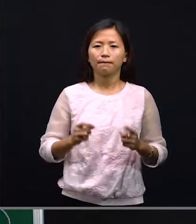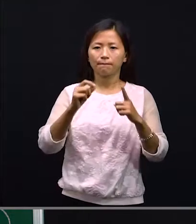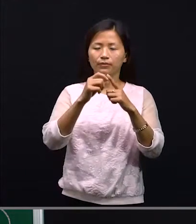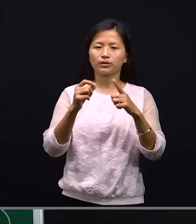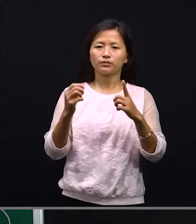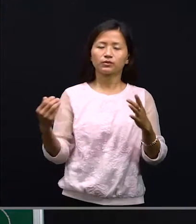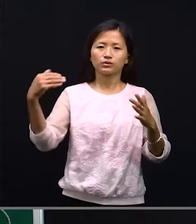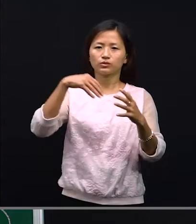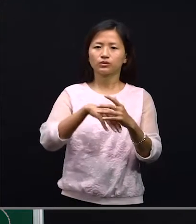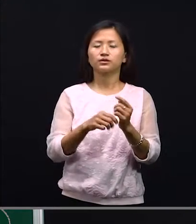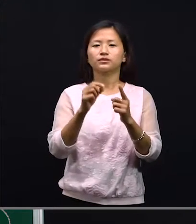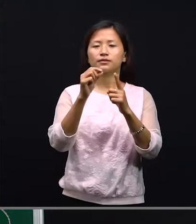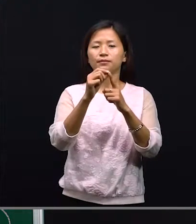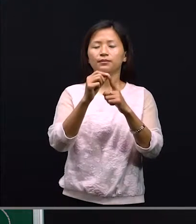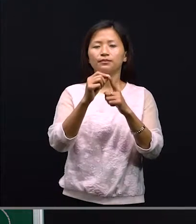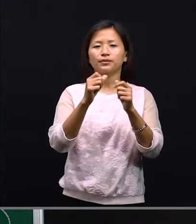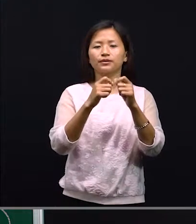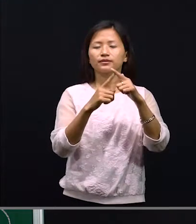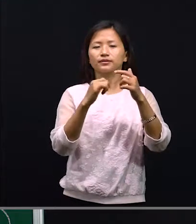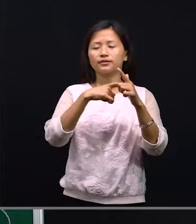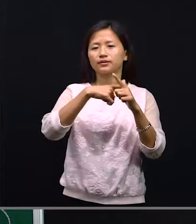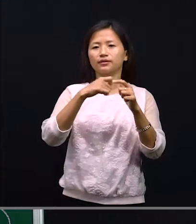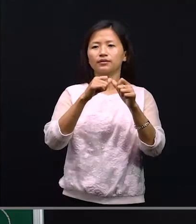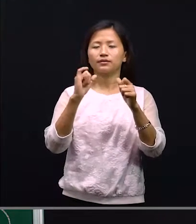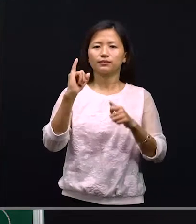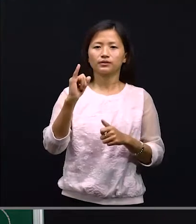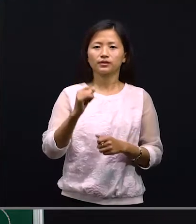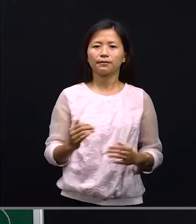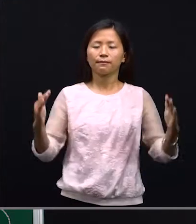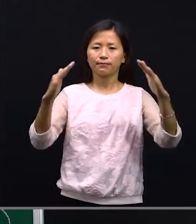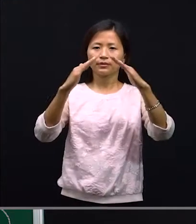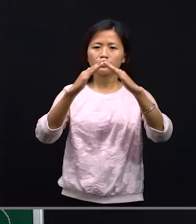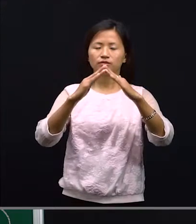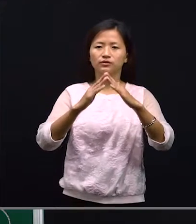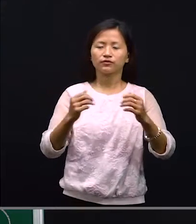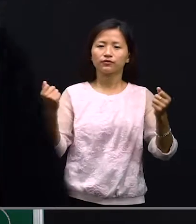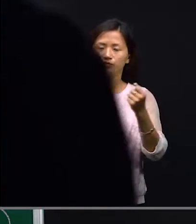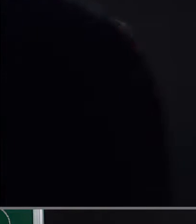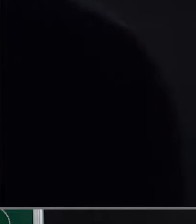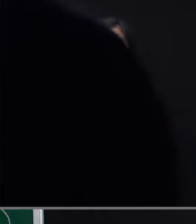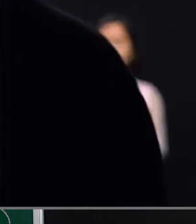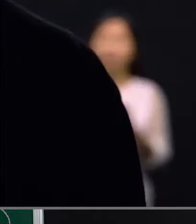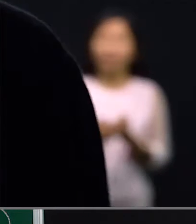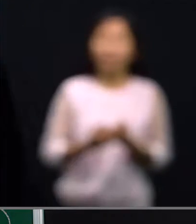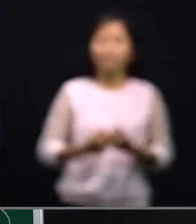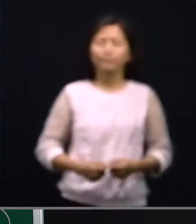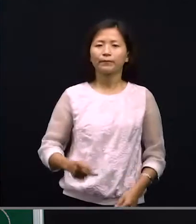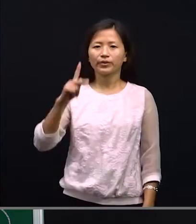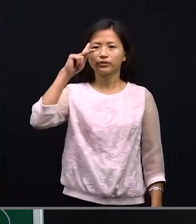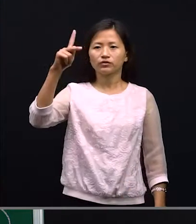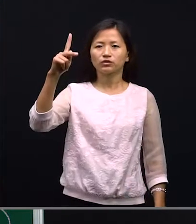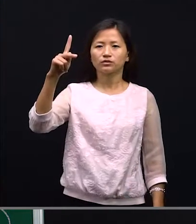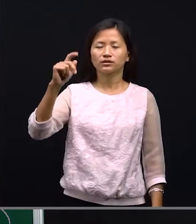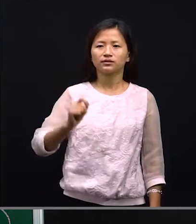mountain ranges. All right, now when they entered, they also fought in the battle of